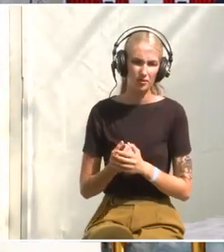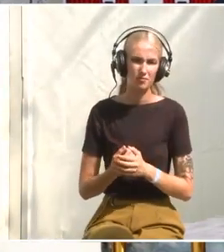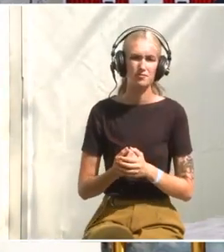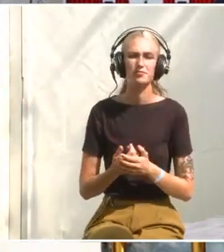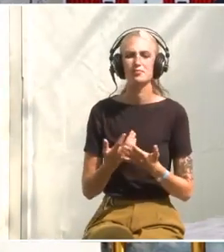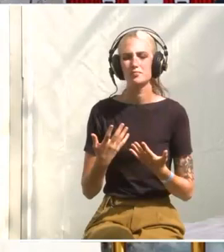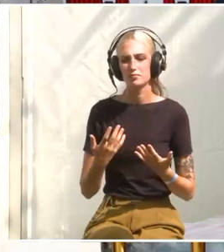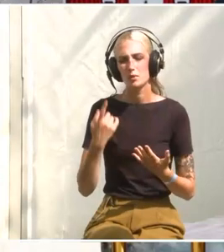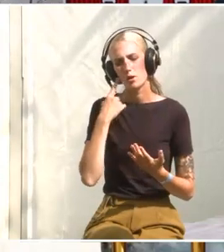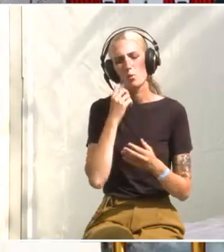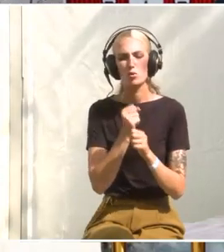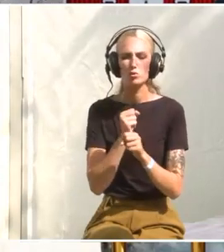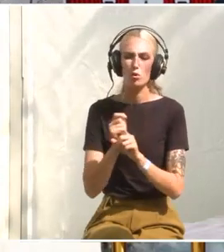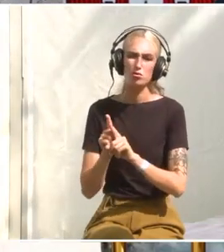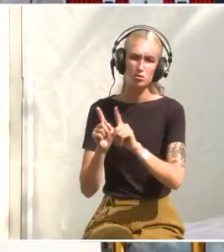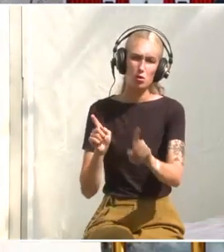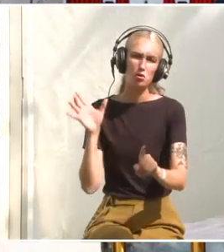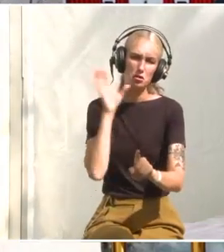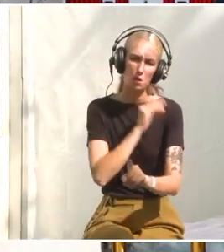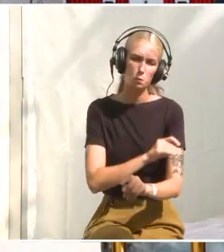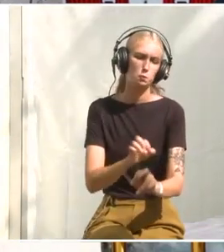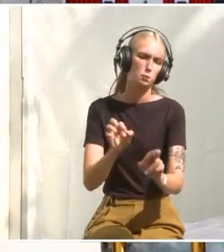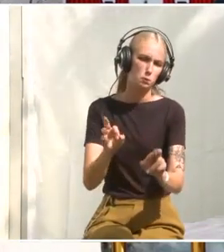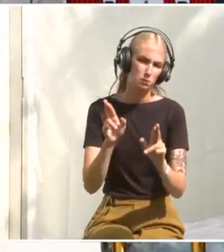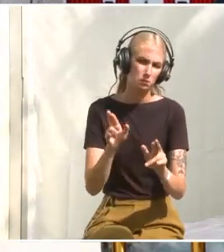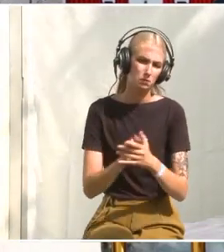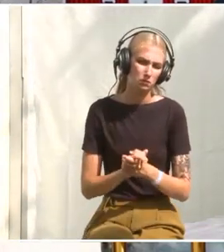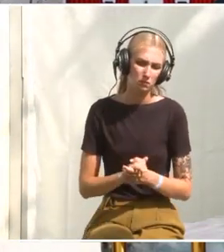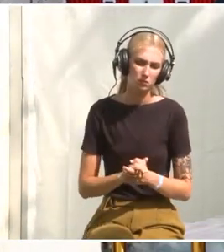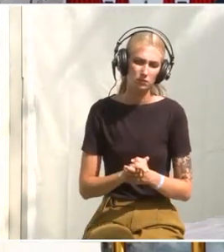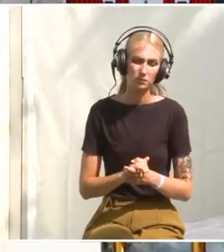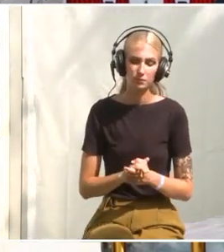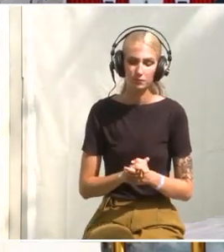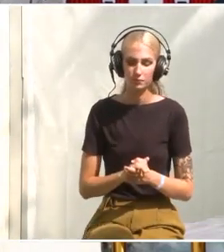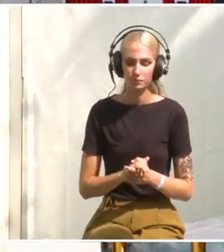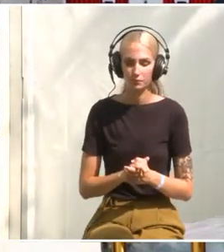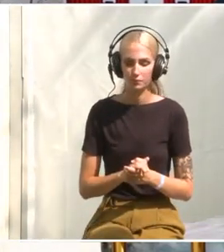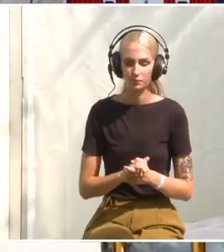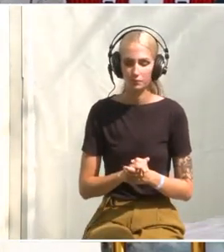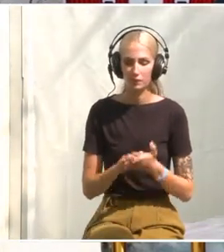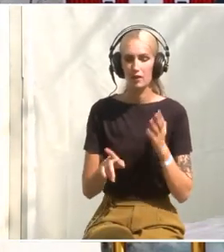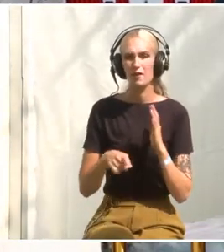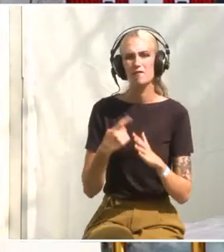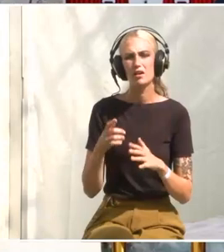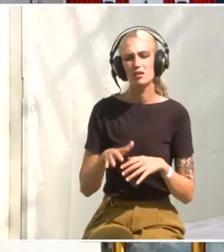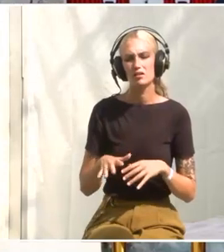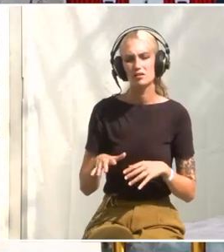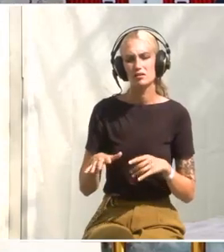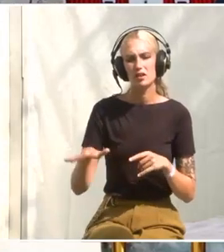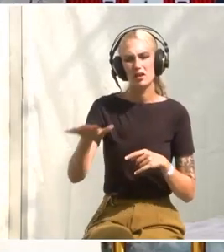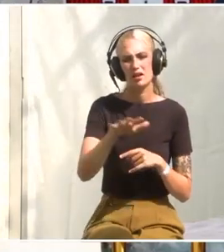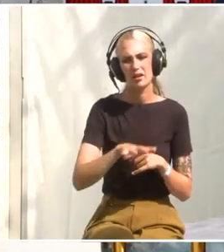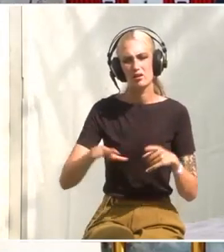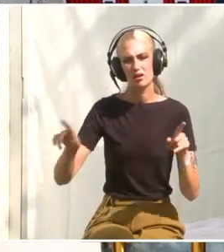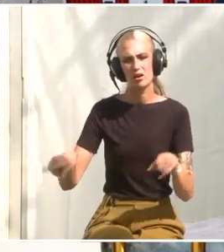it remotely, why not? But there are also these kind of magnets. So here, a lot of regional rejuvenation policies,